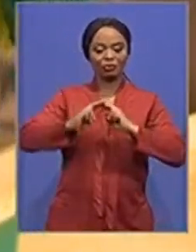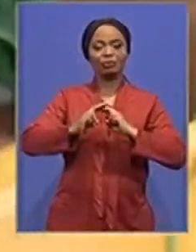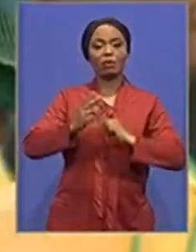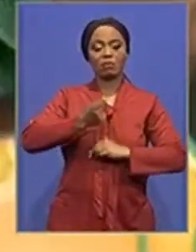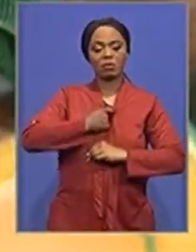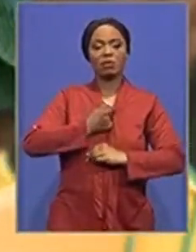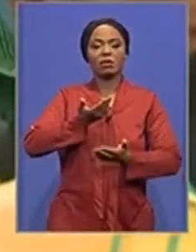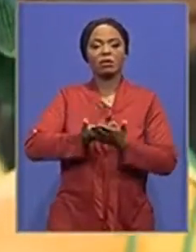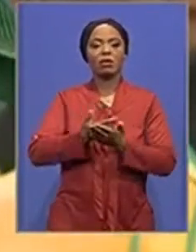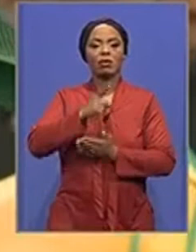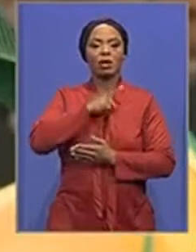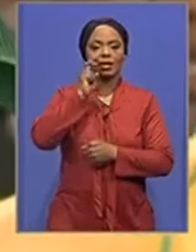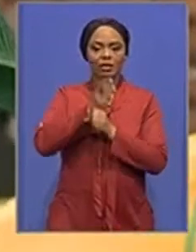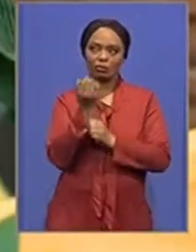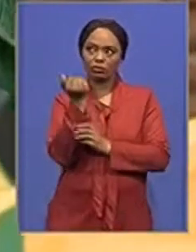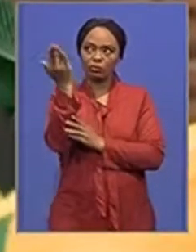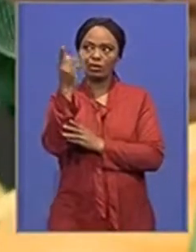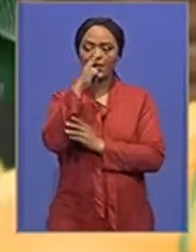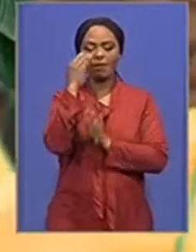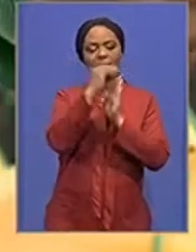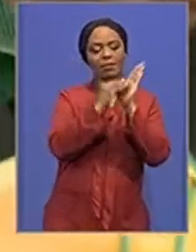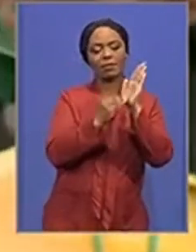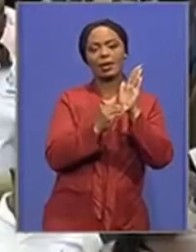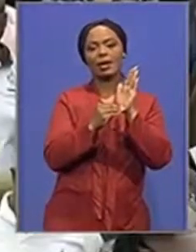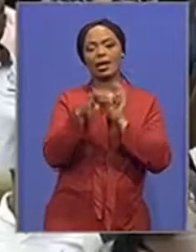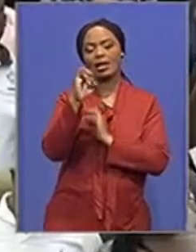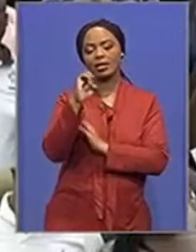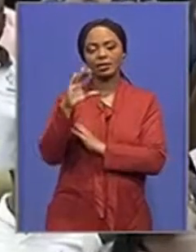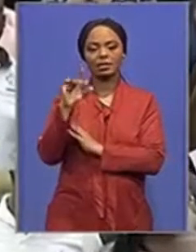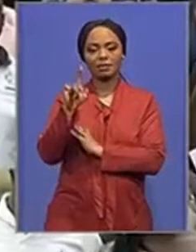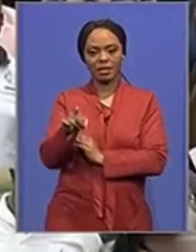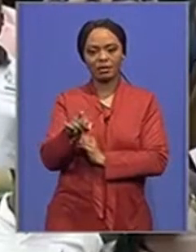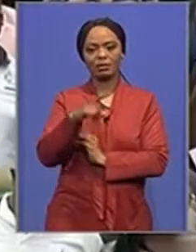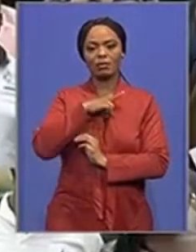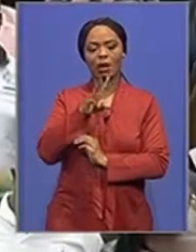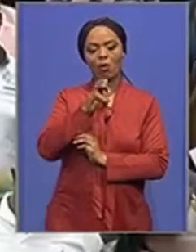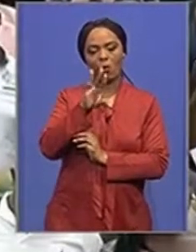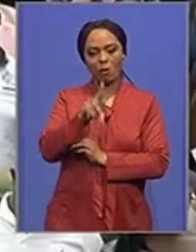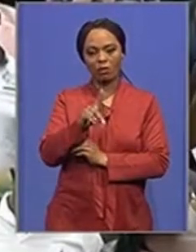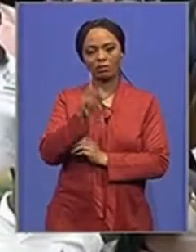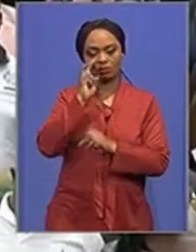neela IEC manane a bontlhopeng kwa diwading tse di reteletsweng ke go tshwara nako e neng e beilwe.